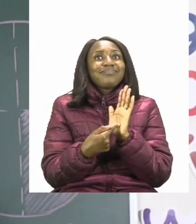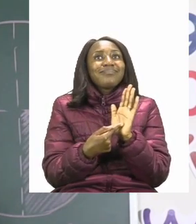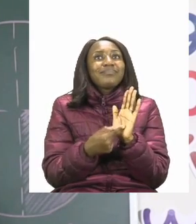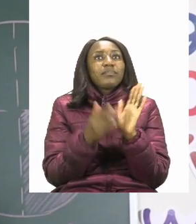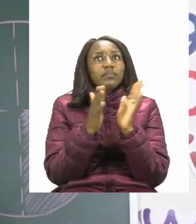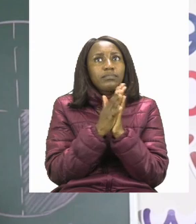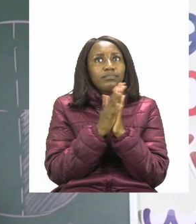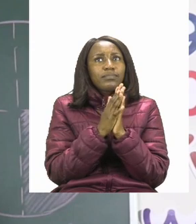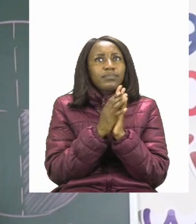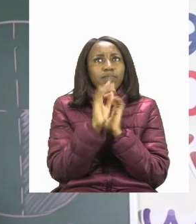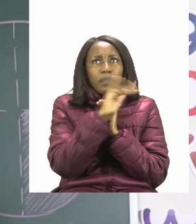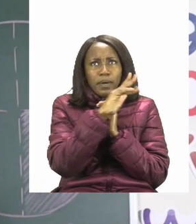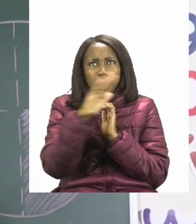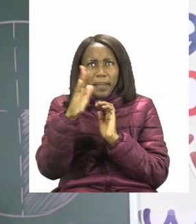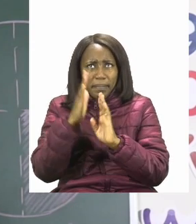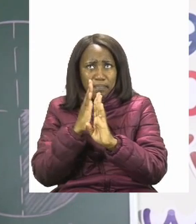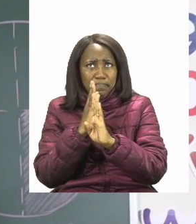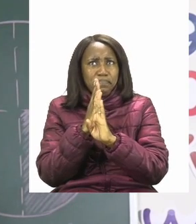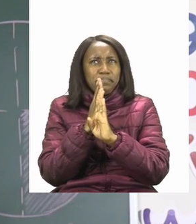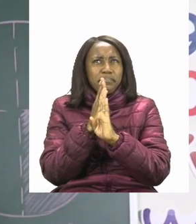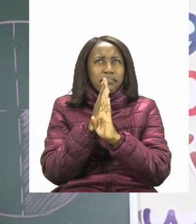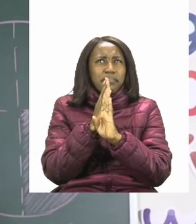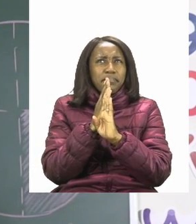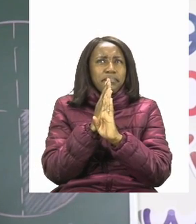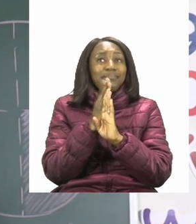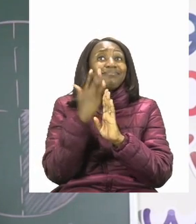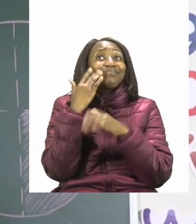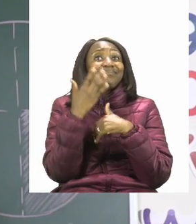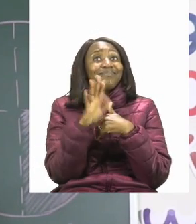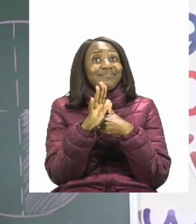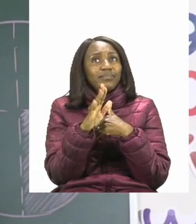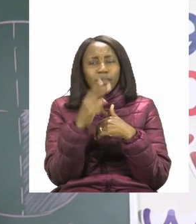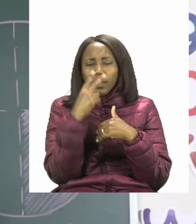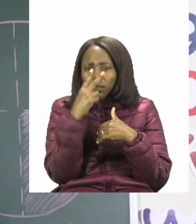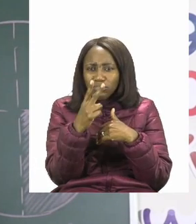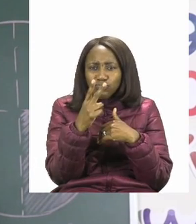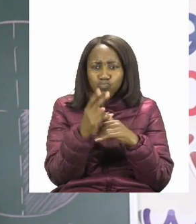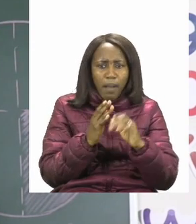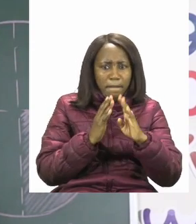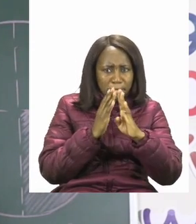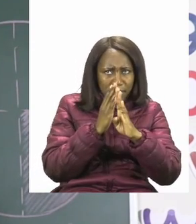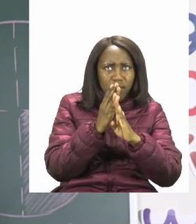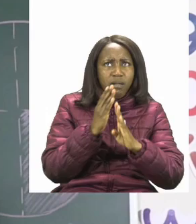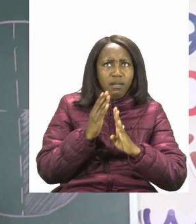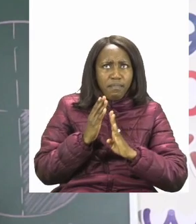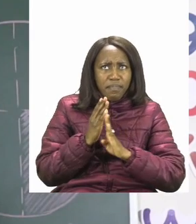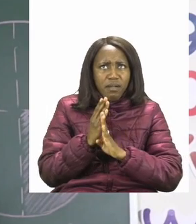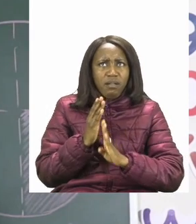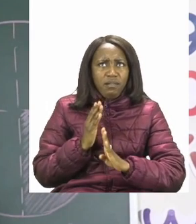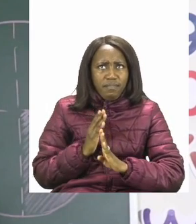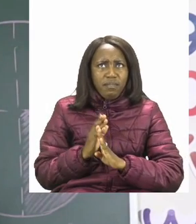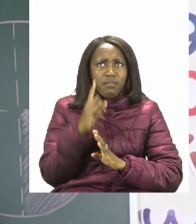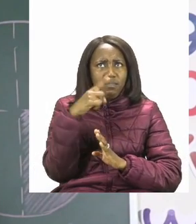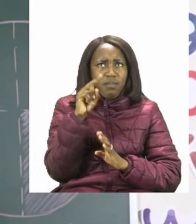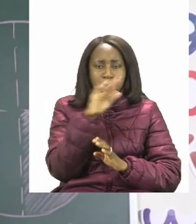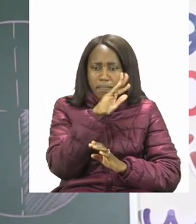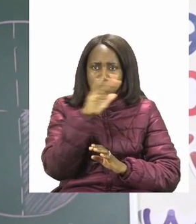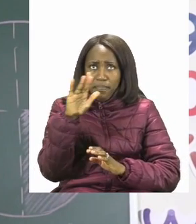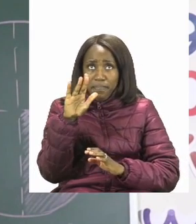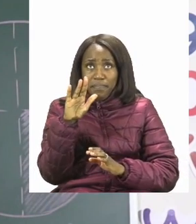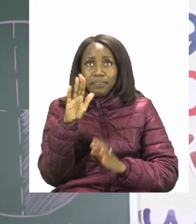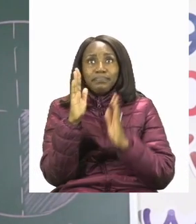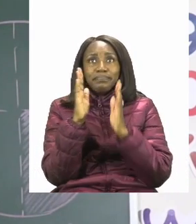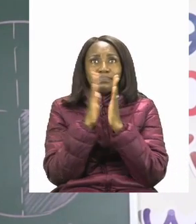each word correctly. And when you're done, check by saying it out loud. Don't forget,